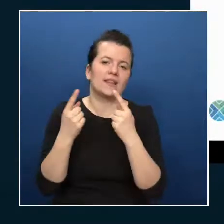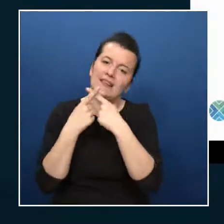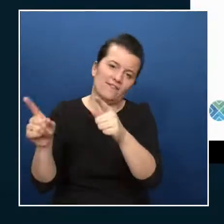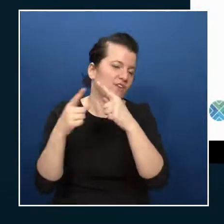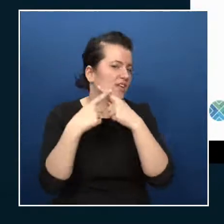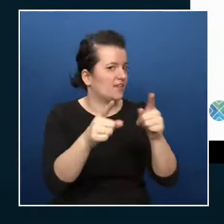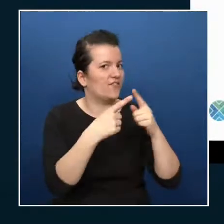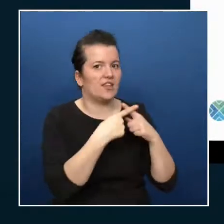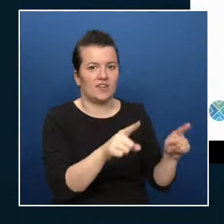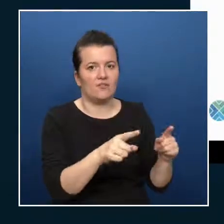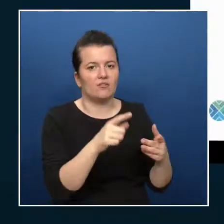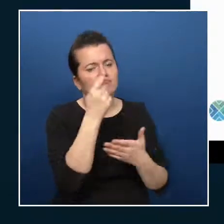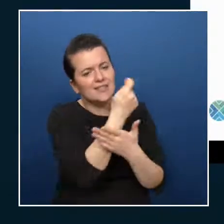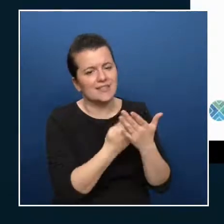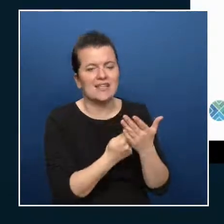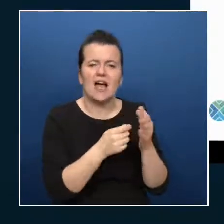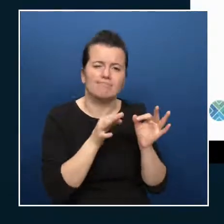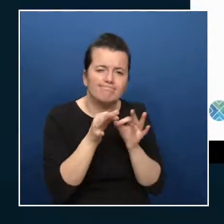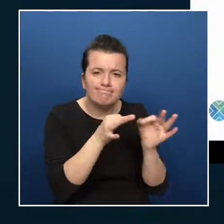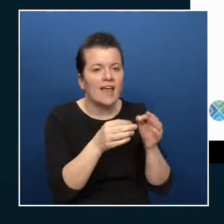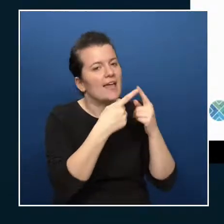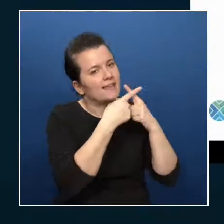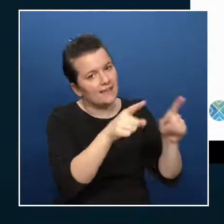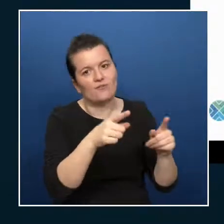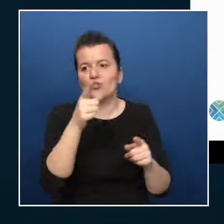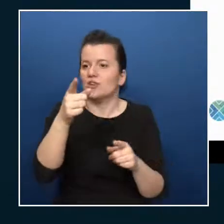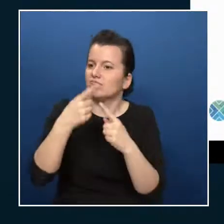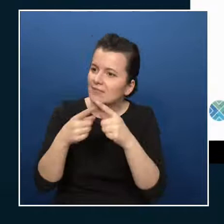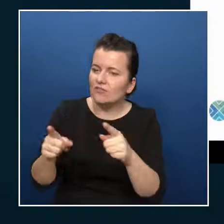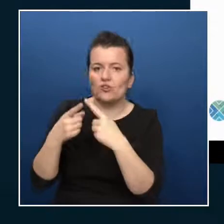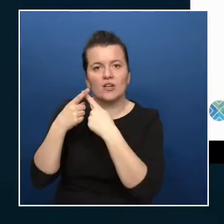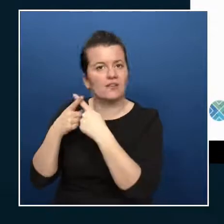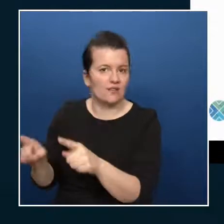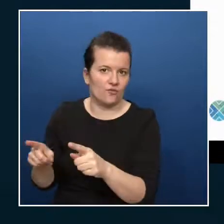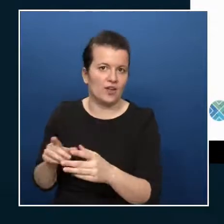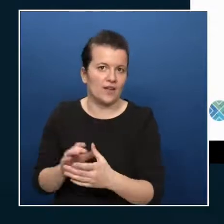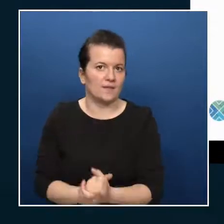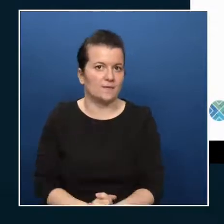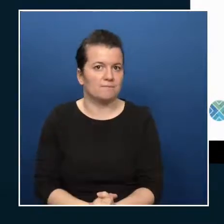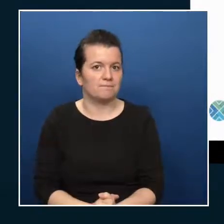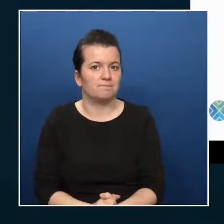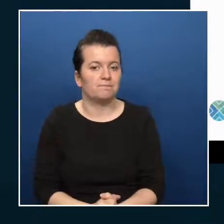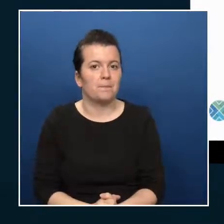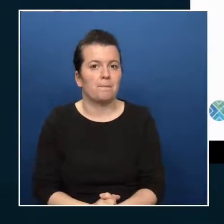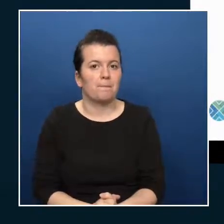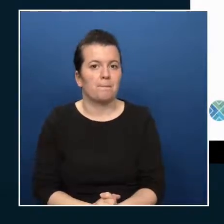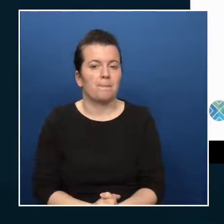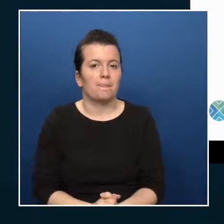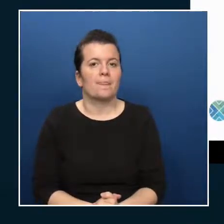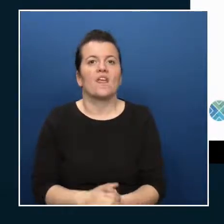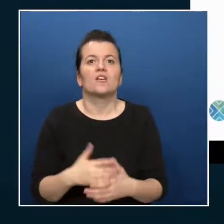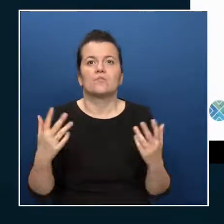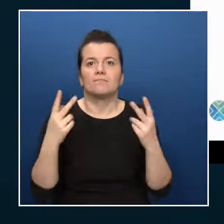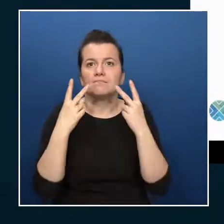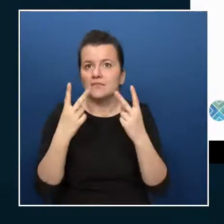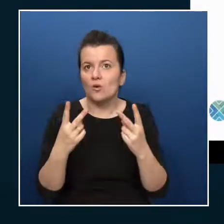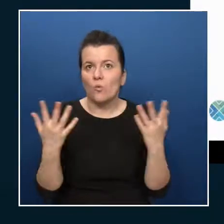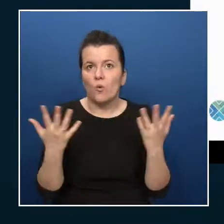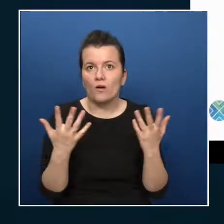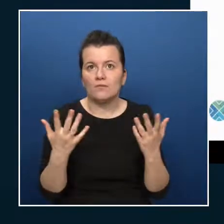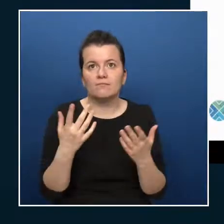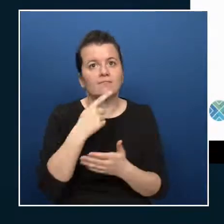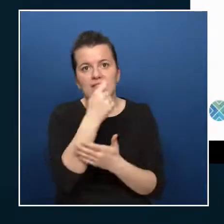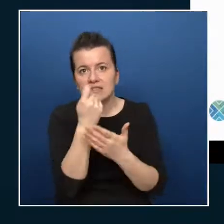and management groups and subscriptions, like you already saw in landing zones, are flexible. So you can just